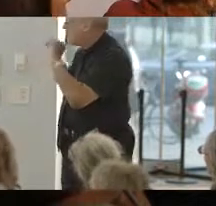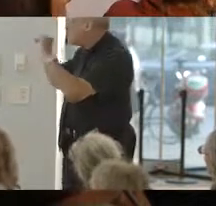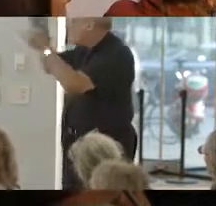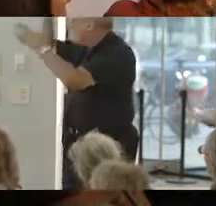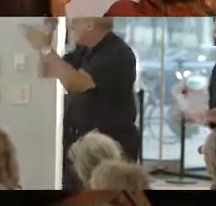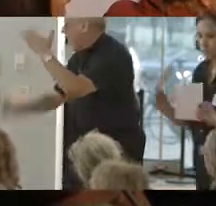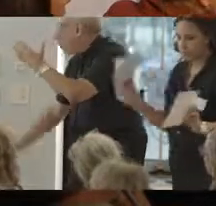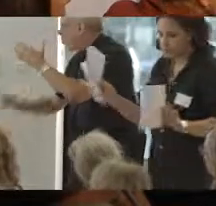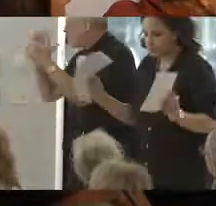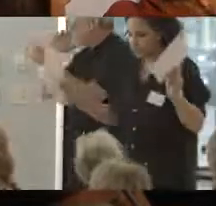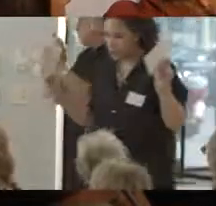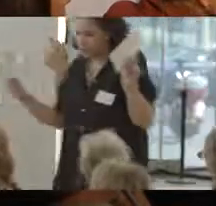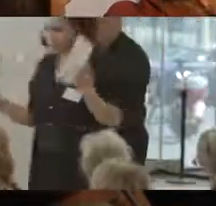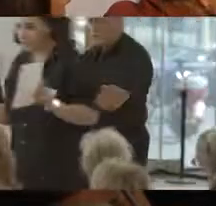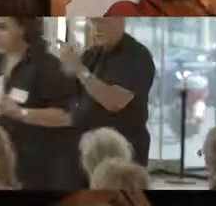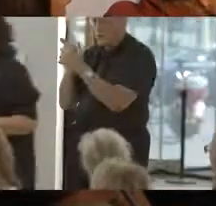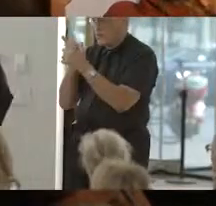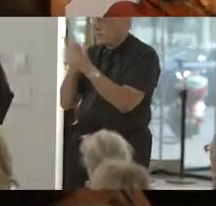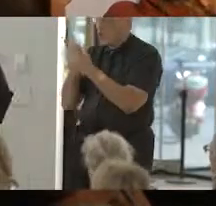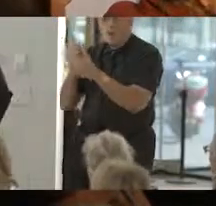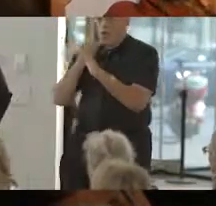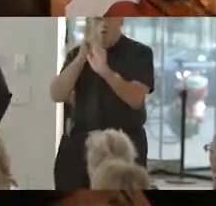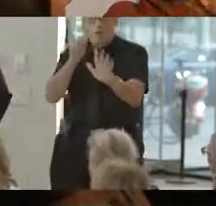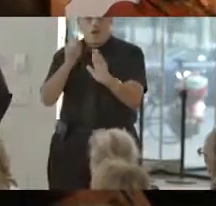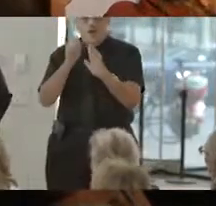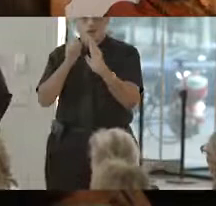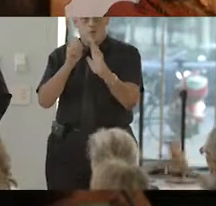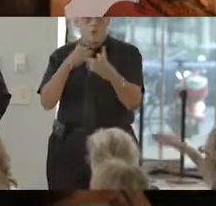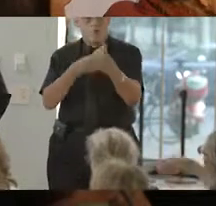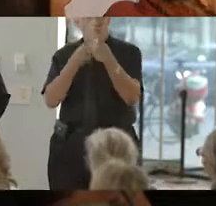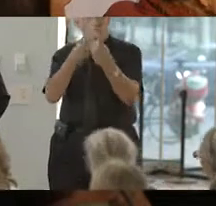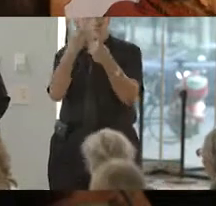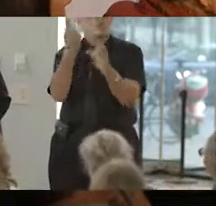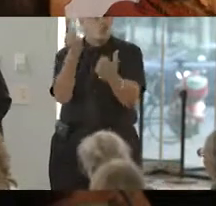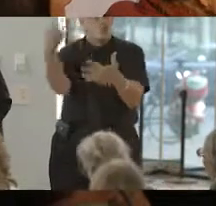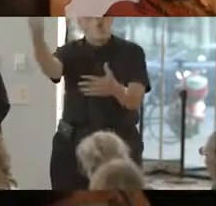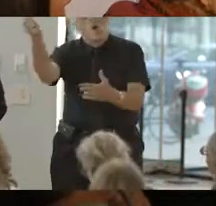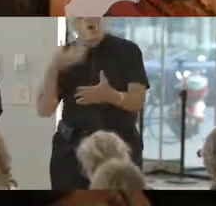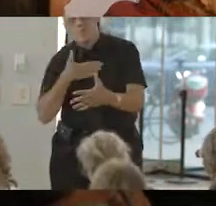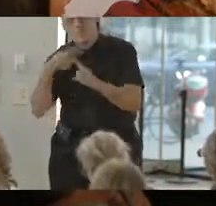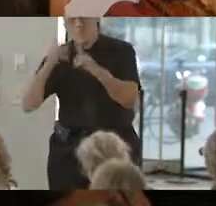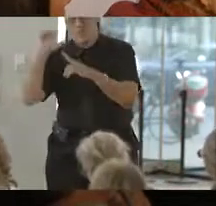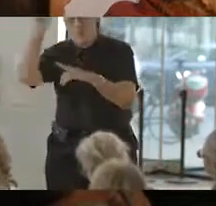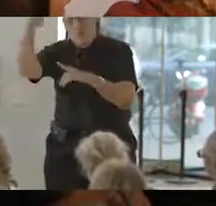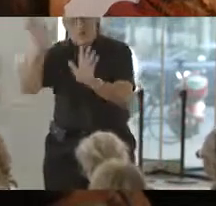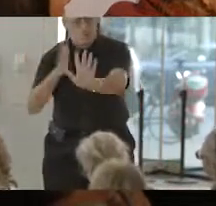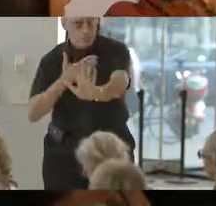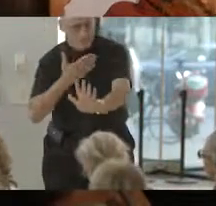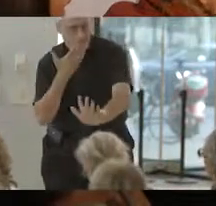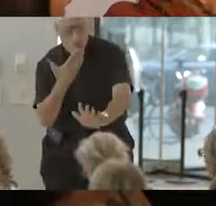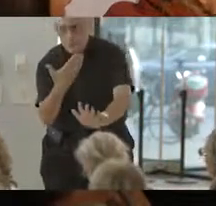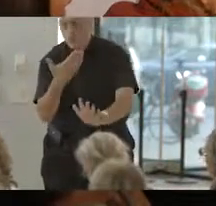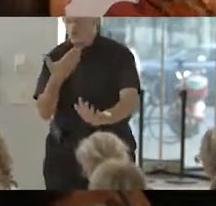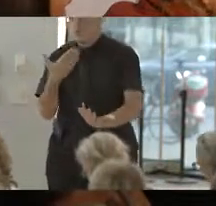So I'm gonna We're not going to answer discussing, questions until we get to the Q&A. That would be great to put on the